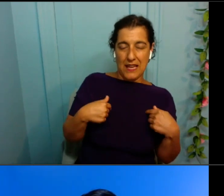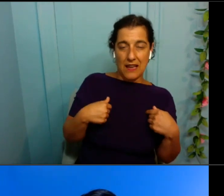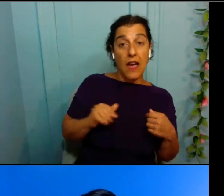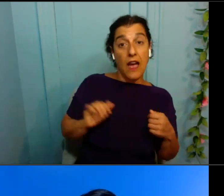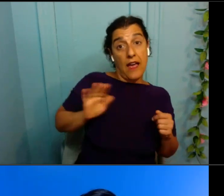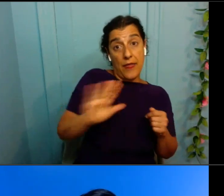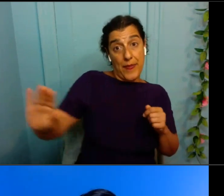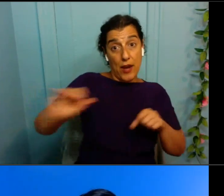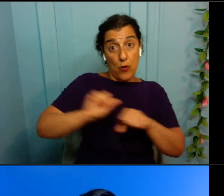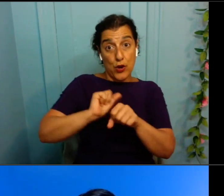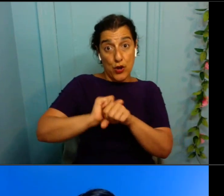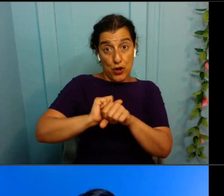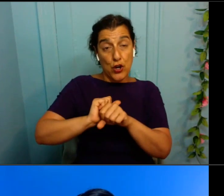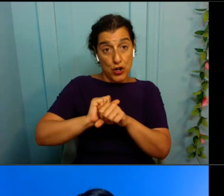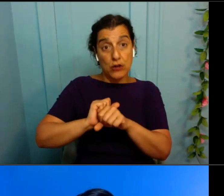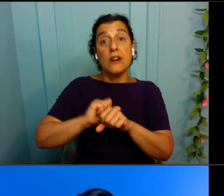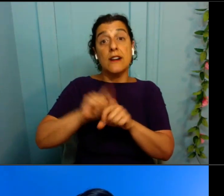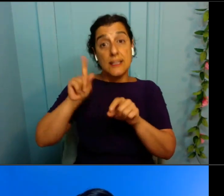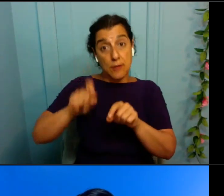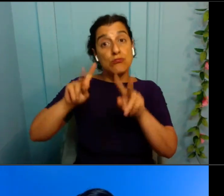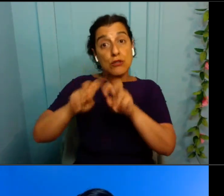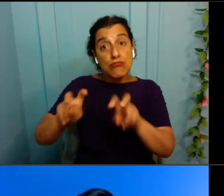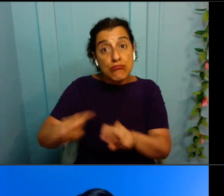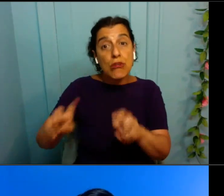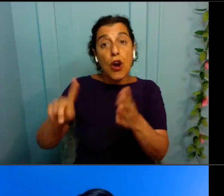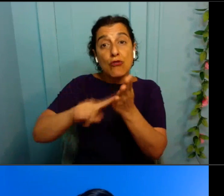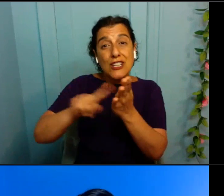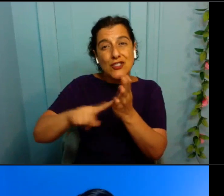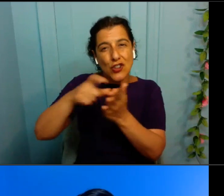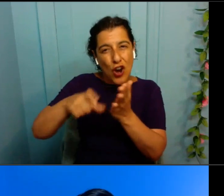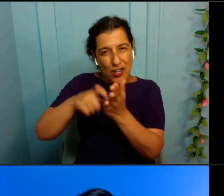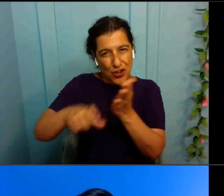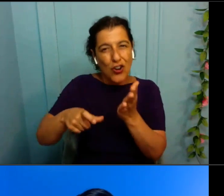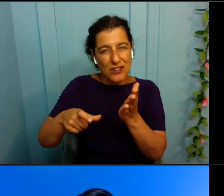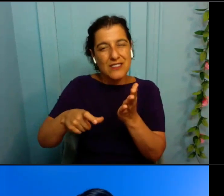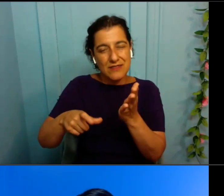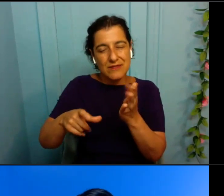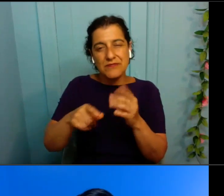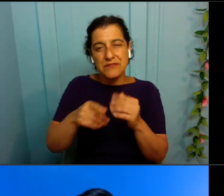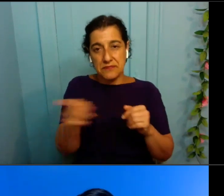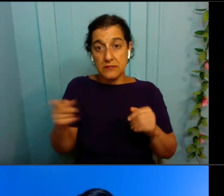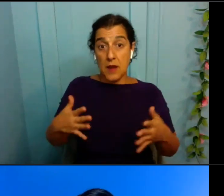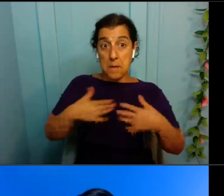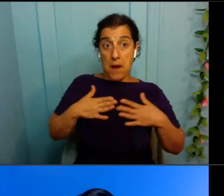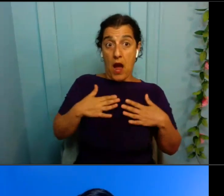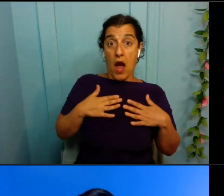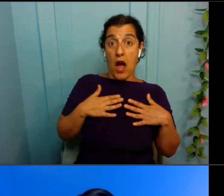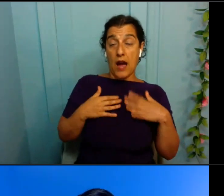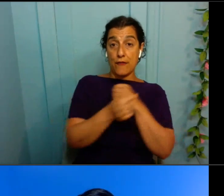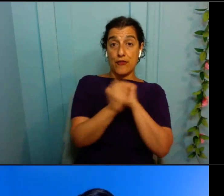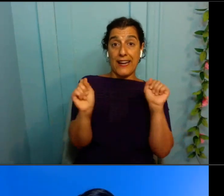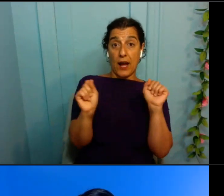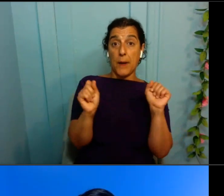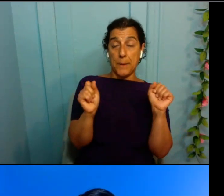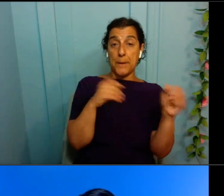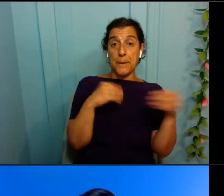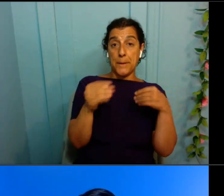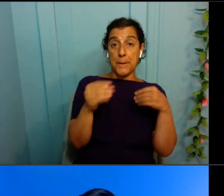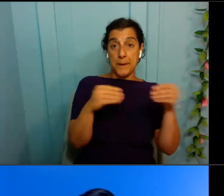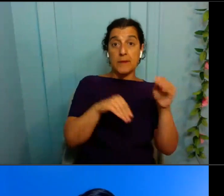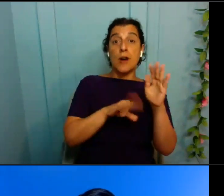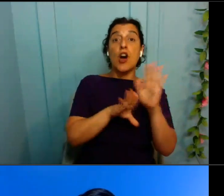do research articles and that sort of thing, and I have the freedom to do